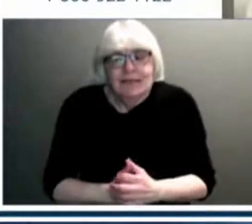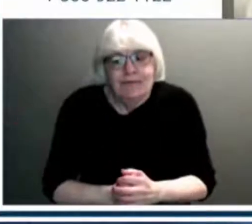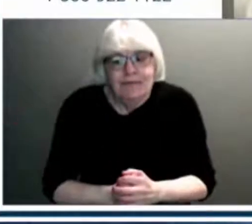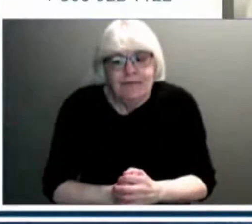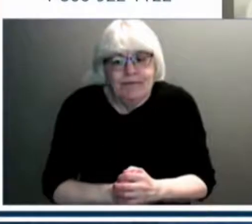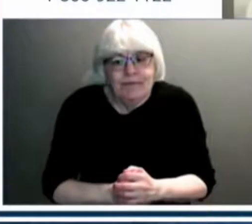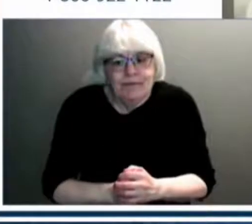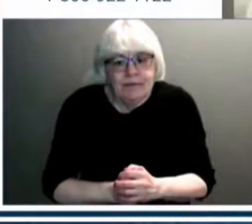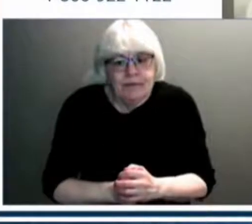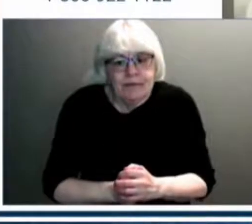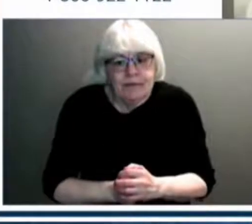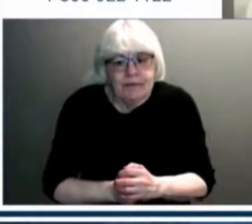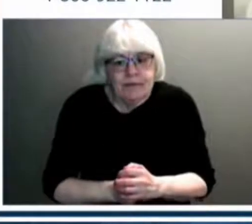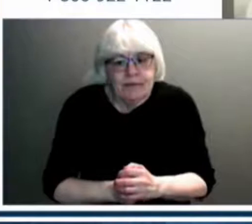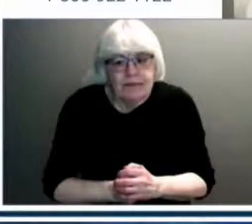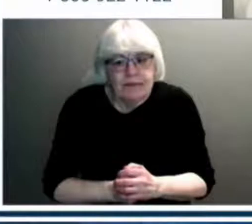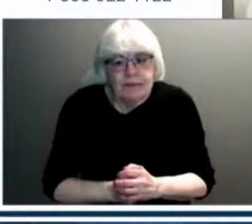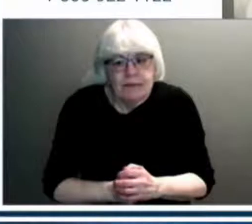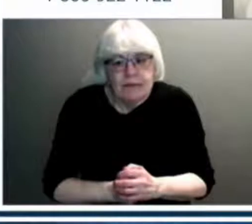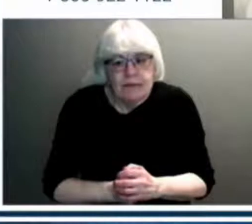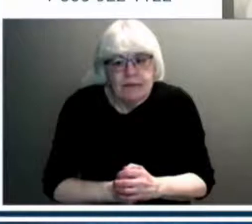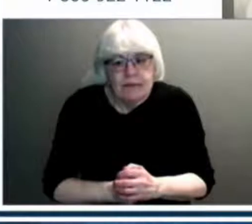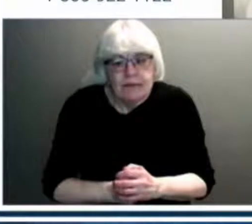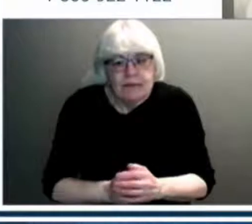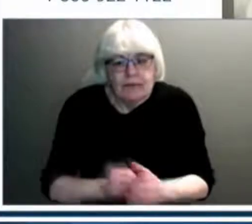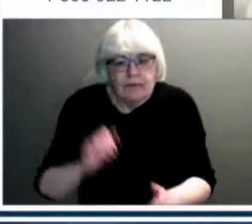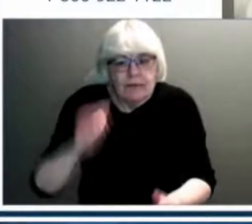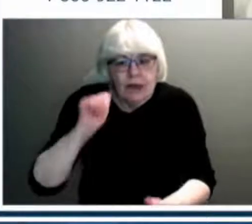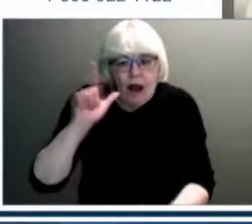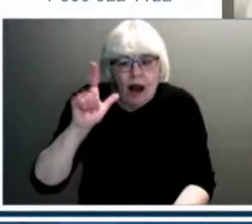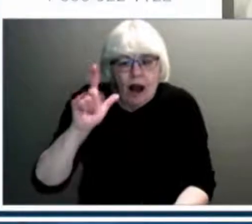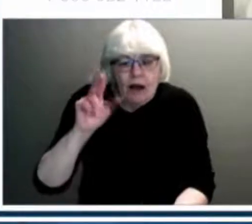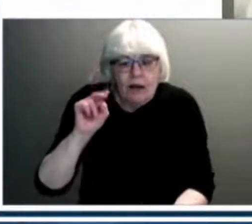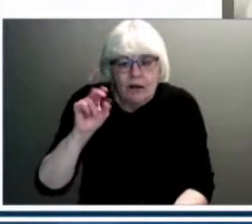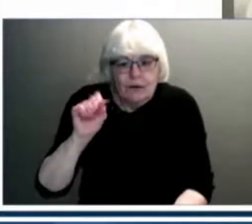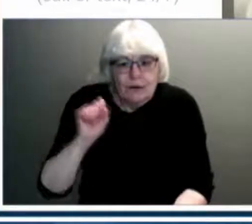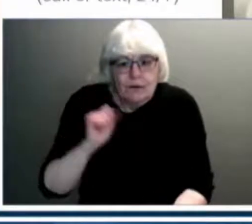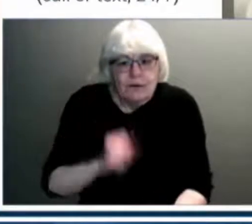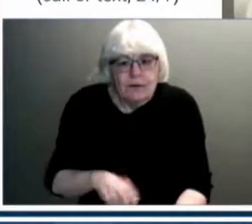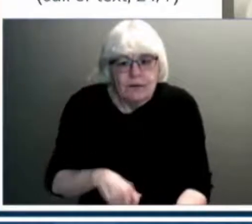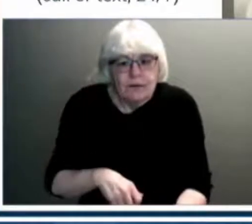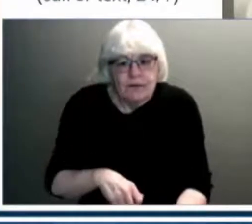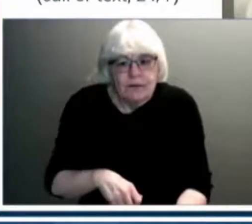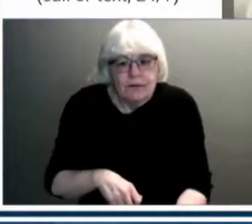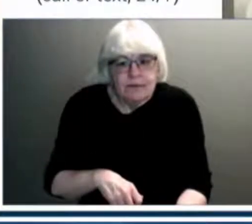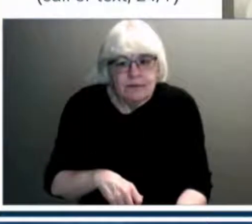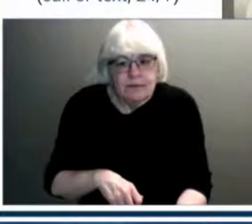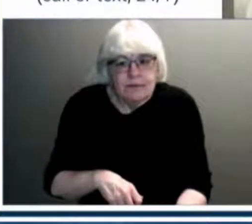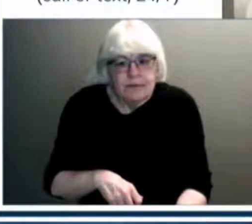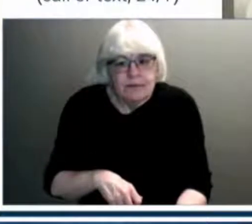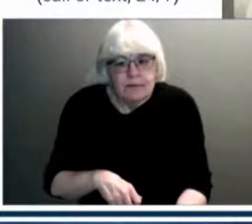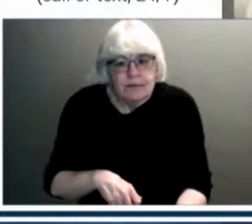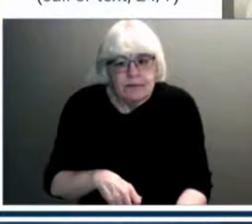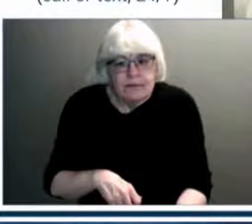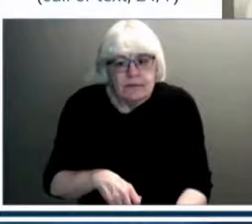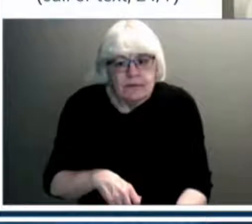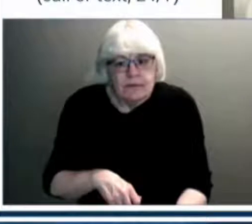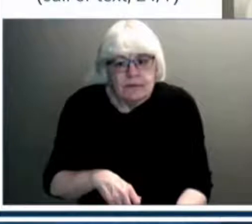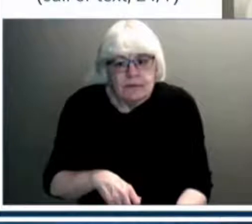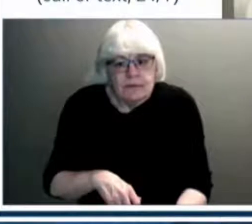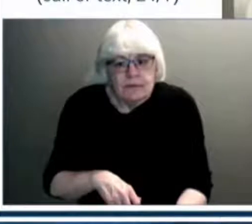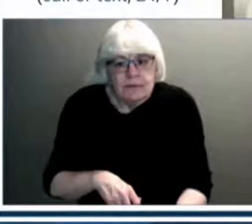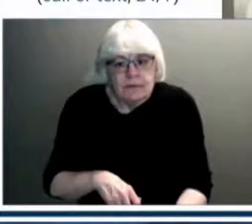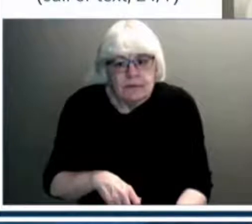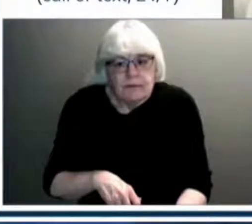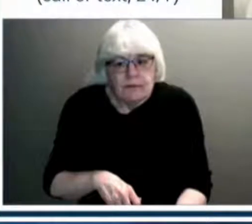ahead, Paul. Thank you. Premier, Dr. Strang talked about the 500 to 700 healthcare workers who